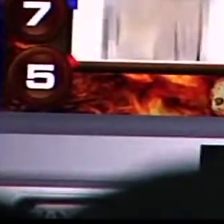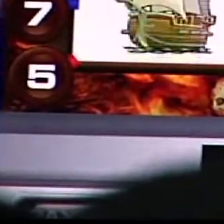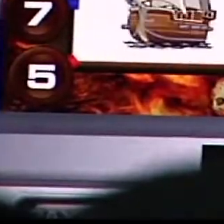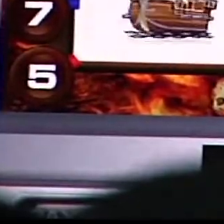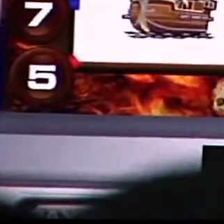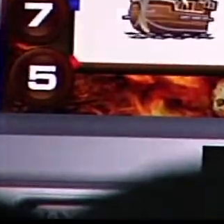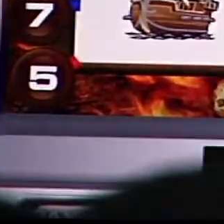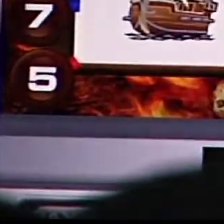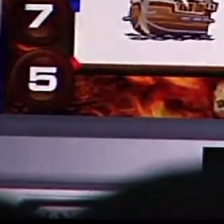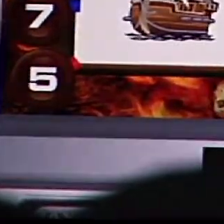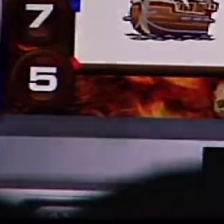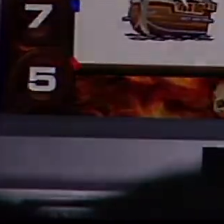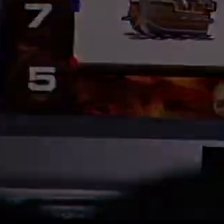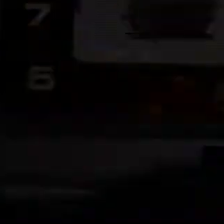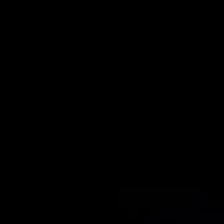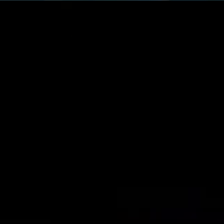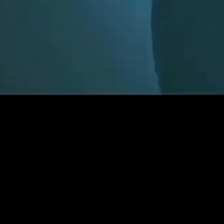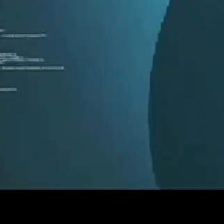Report starts now.